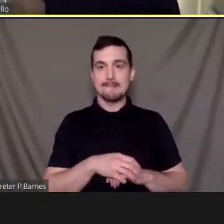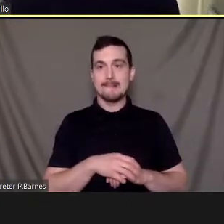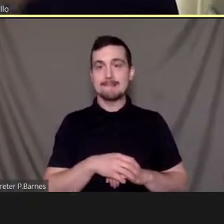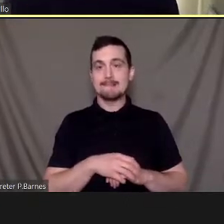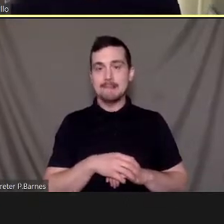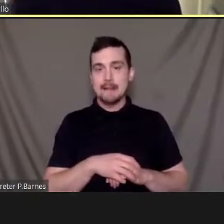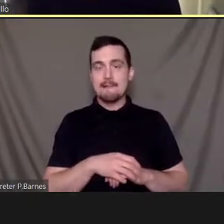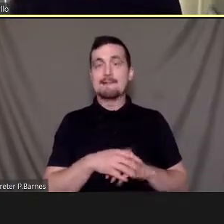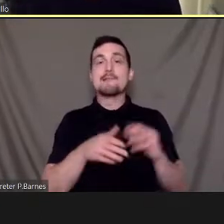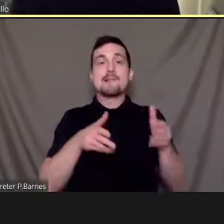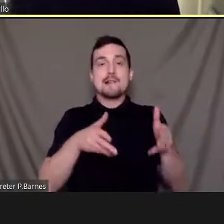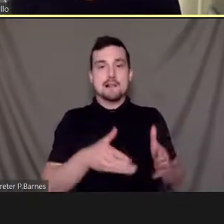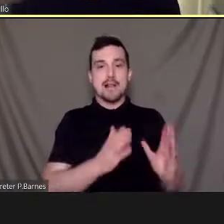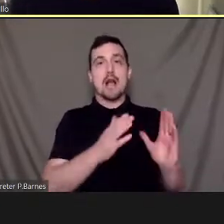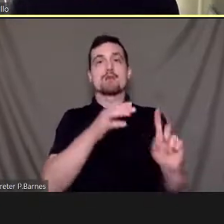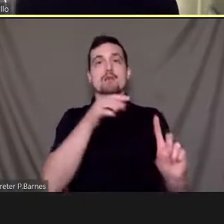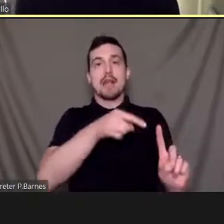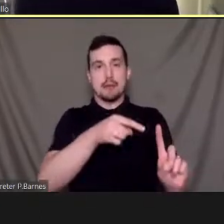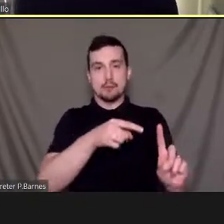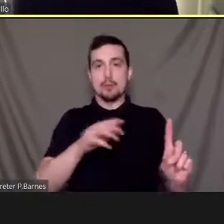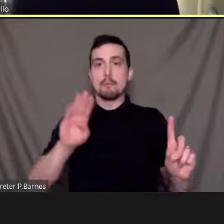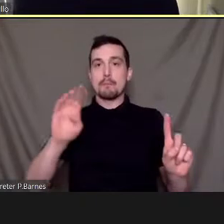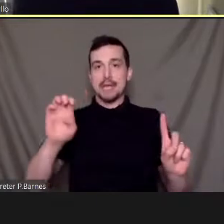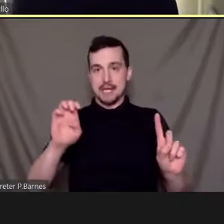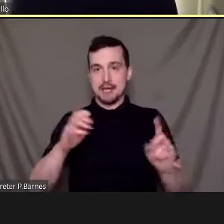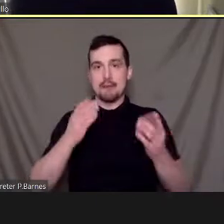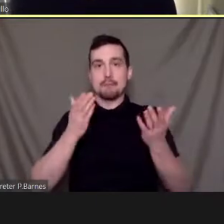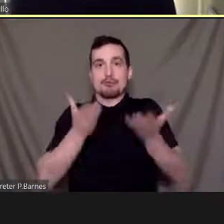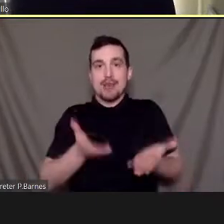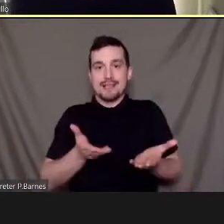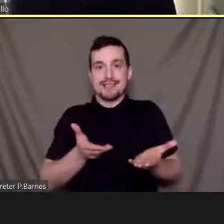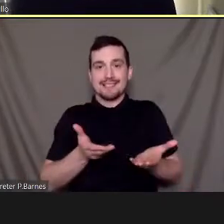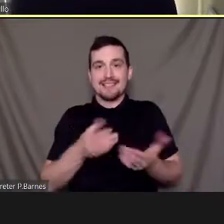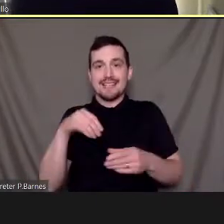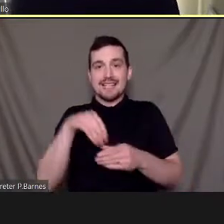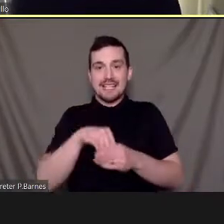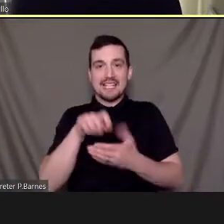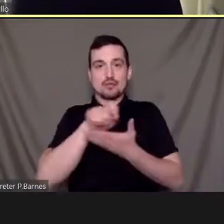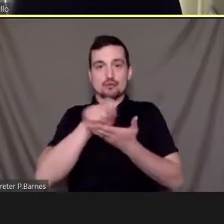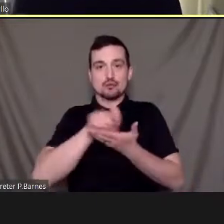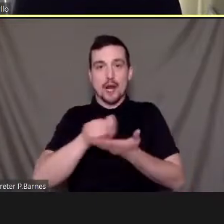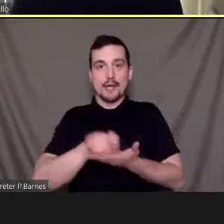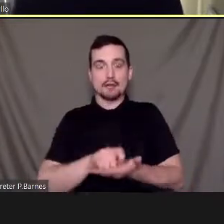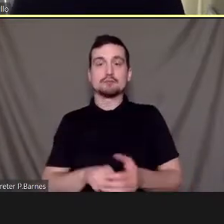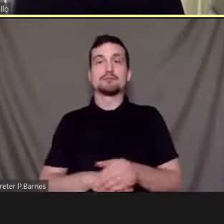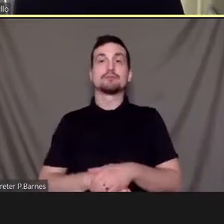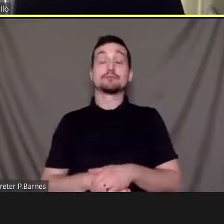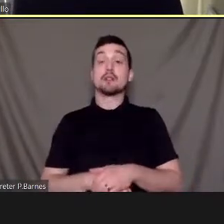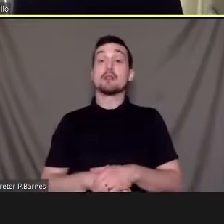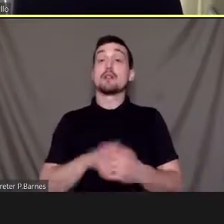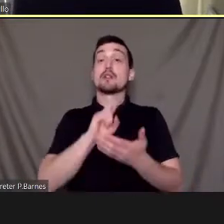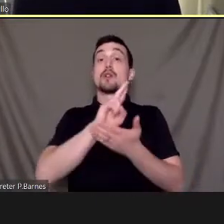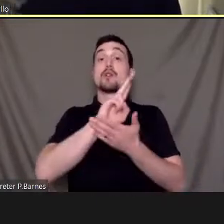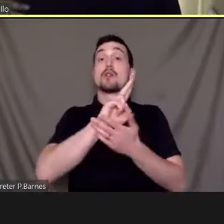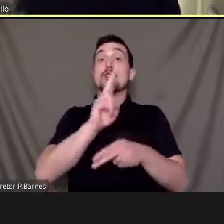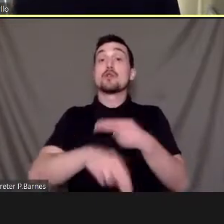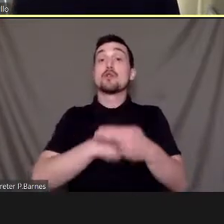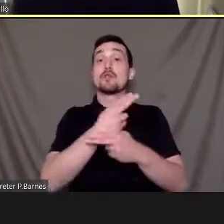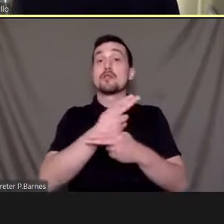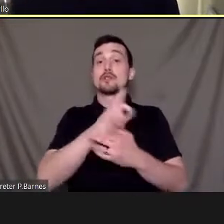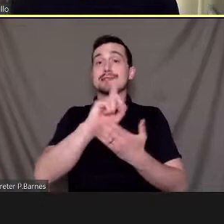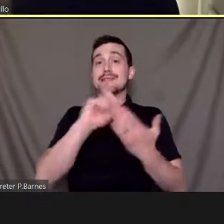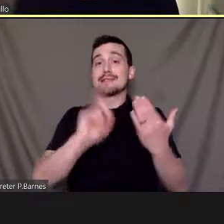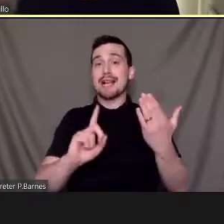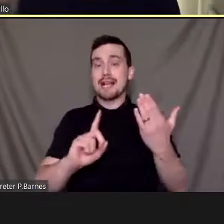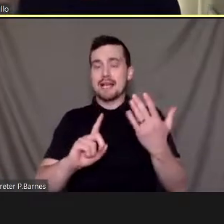by allowing them to be present and visible in writing. So universal design says